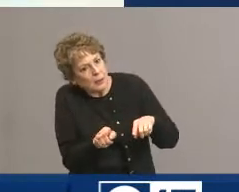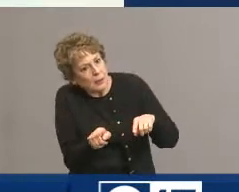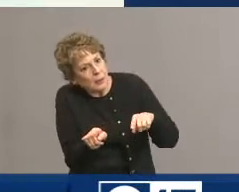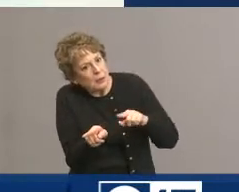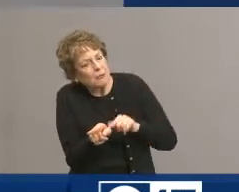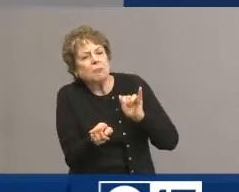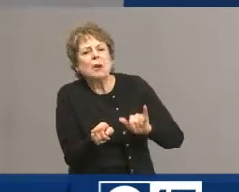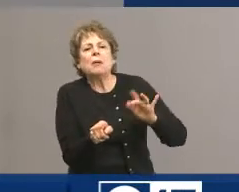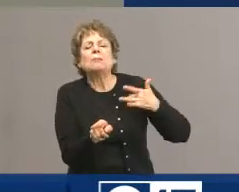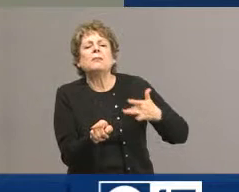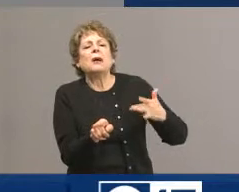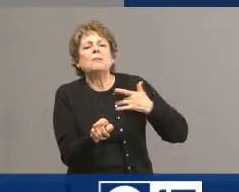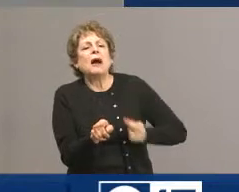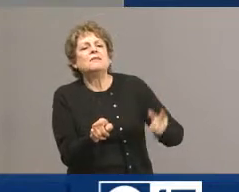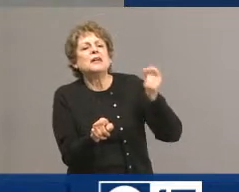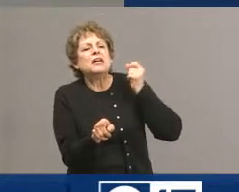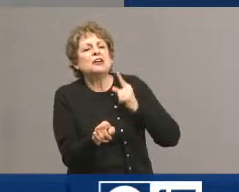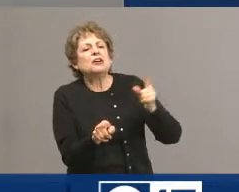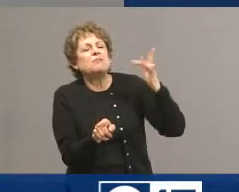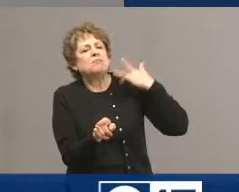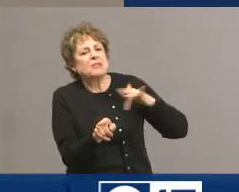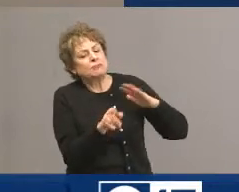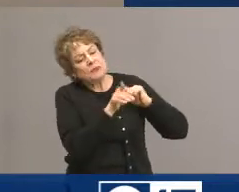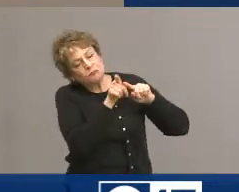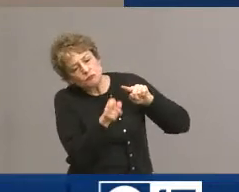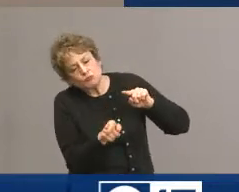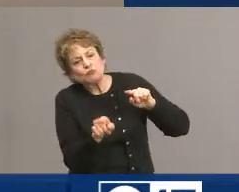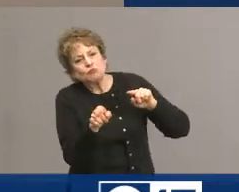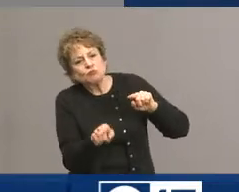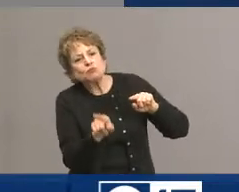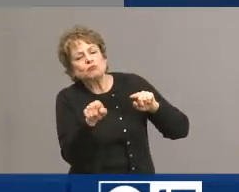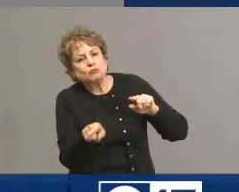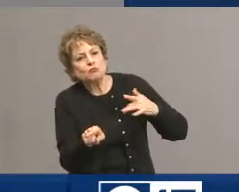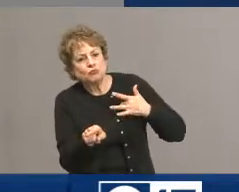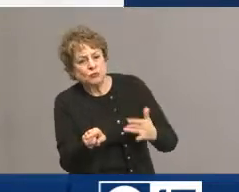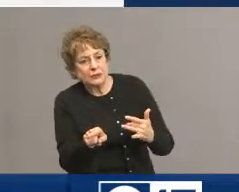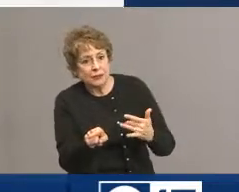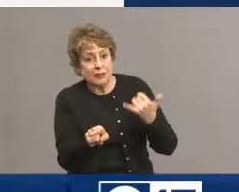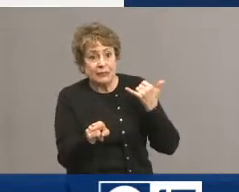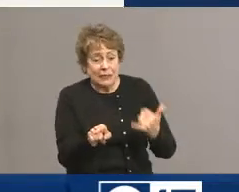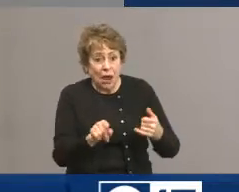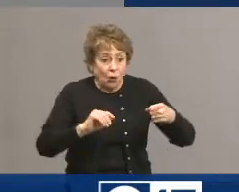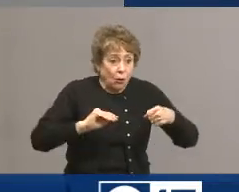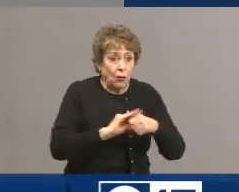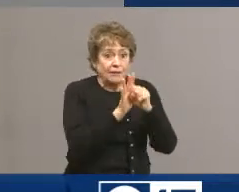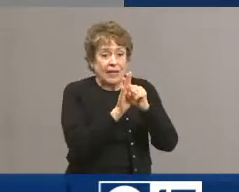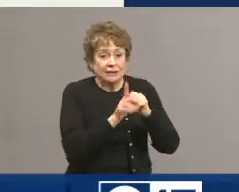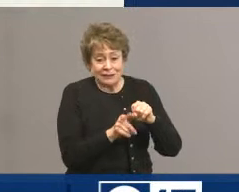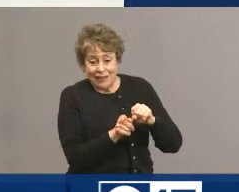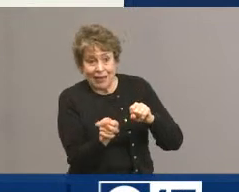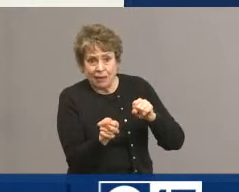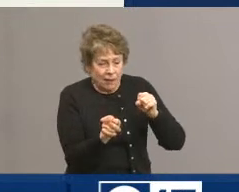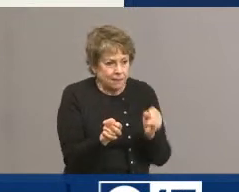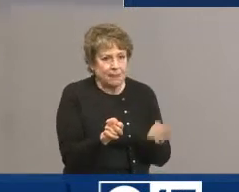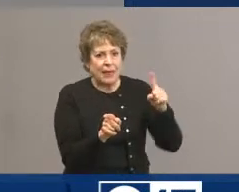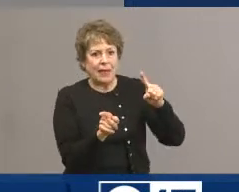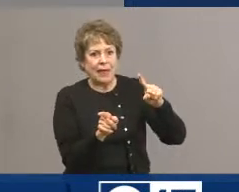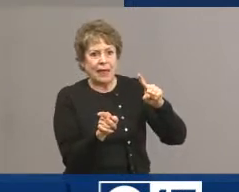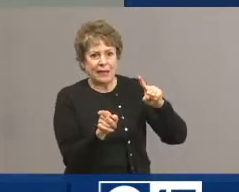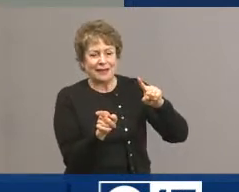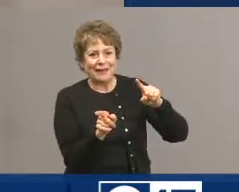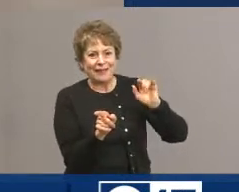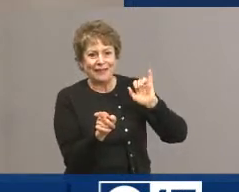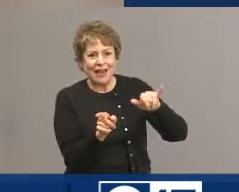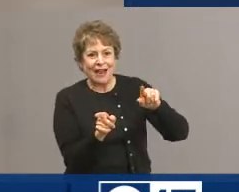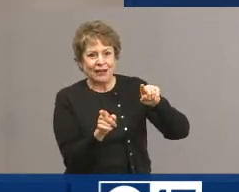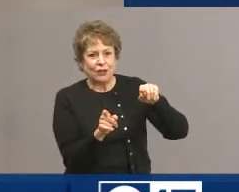is COVID-19. They call it a novel virus for a reason. That's unique. It's